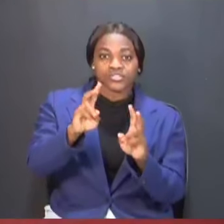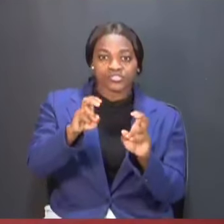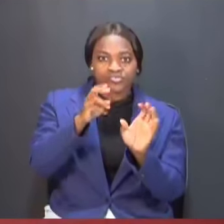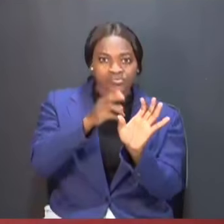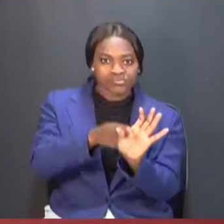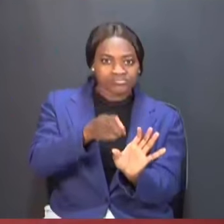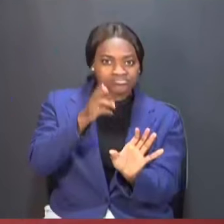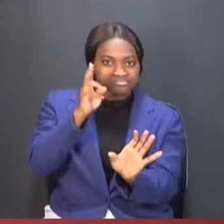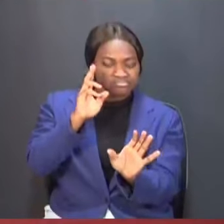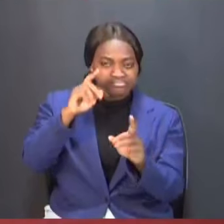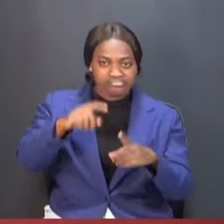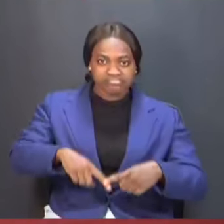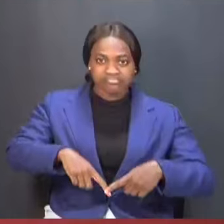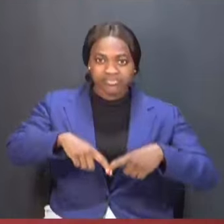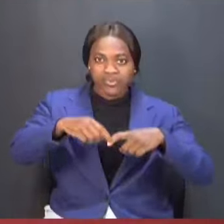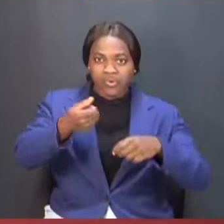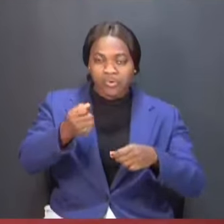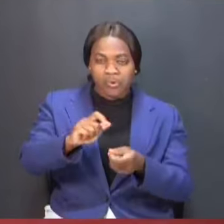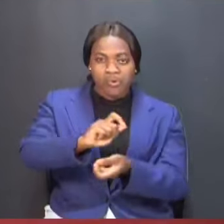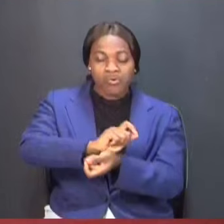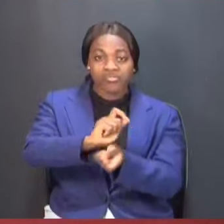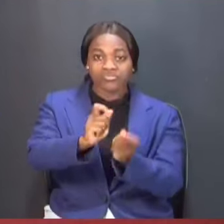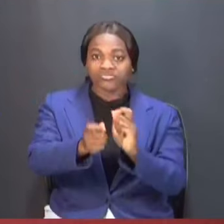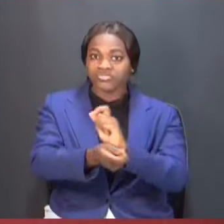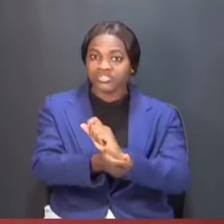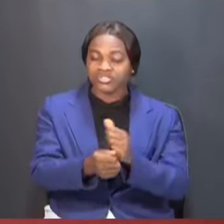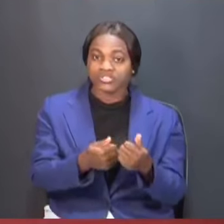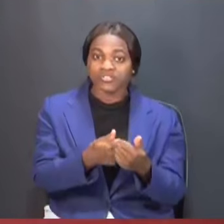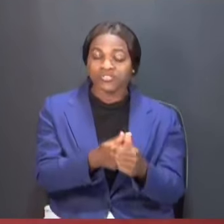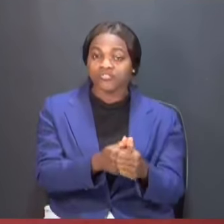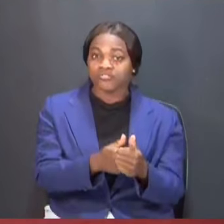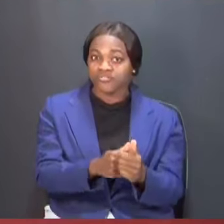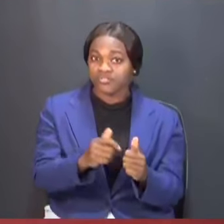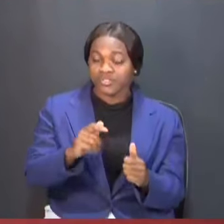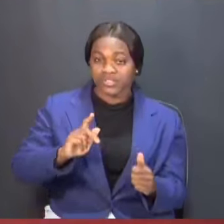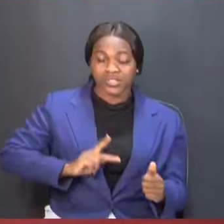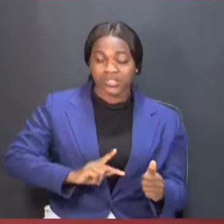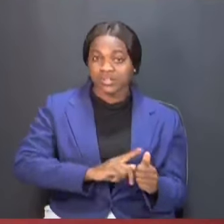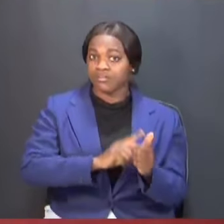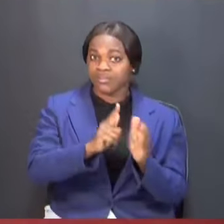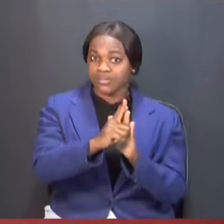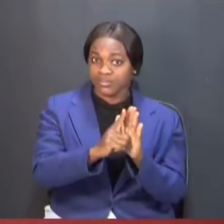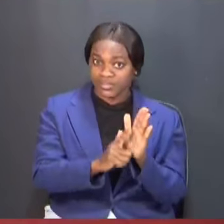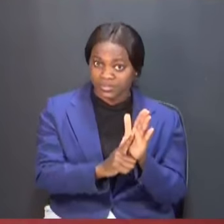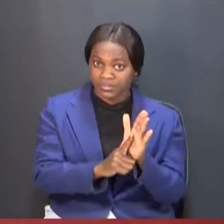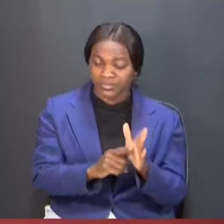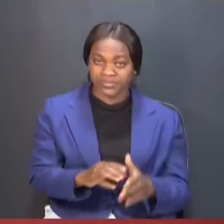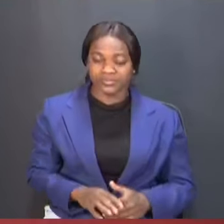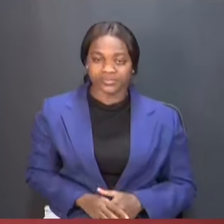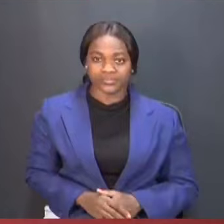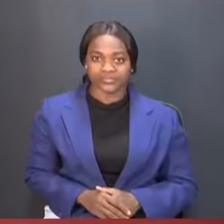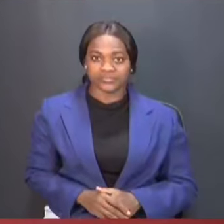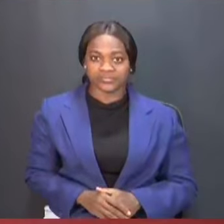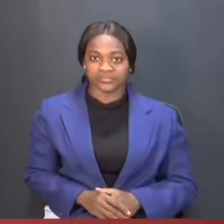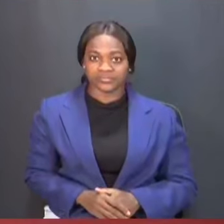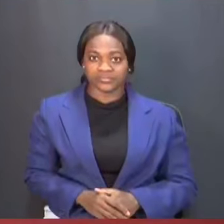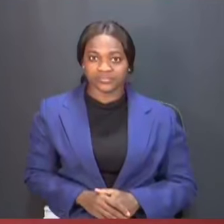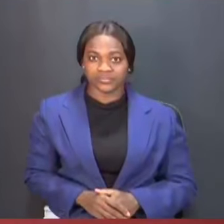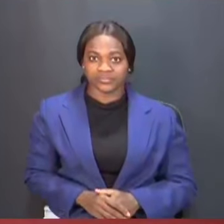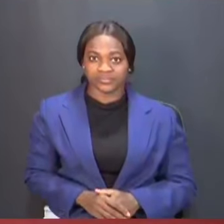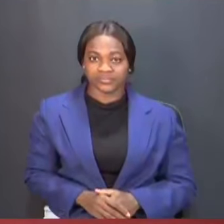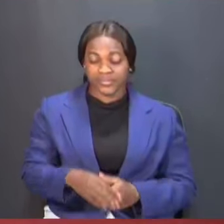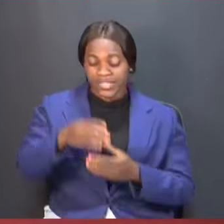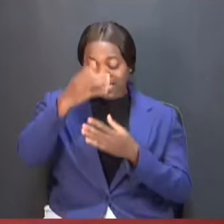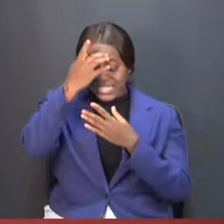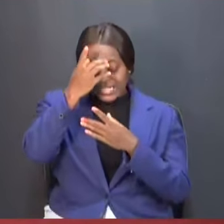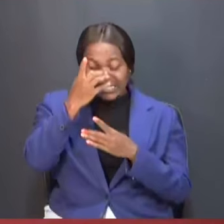suspended, or varied in accordance with the standing orders of the House. A resolution,